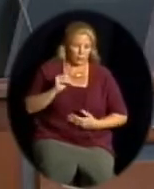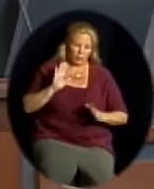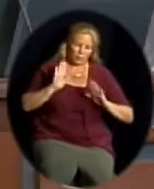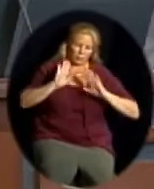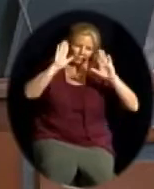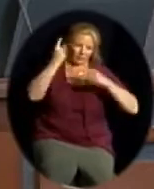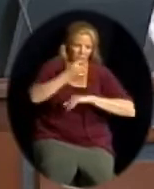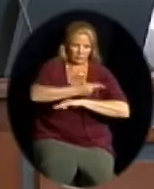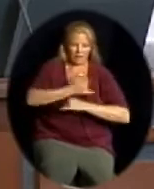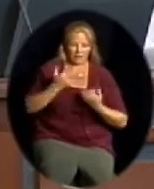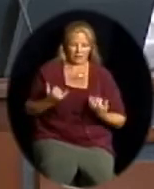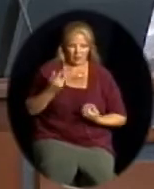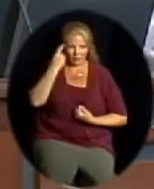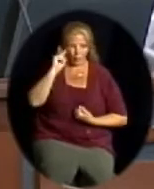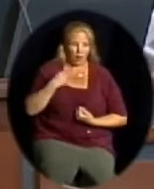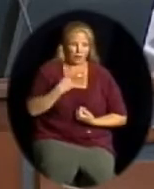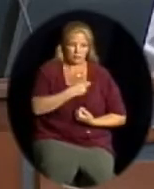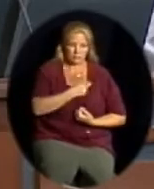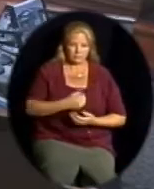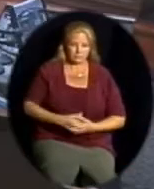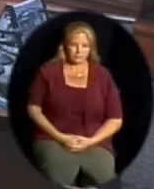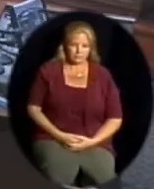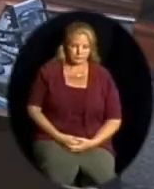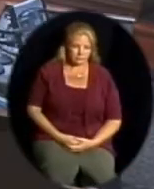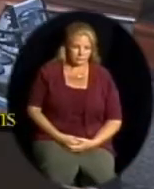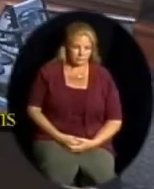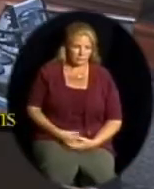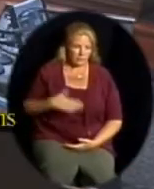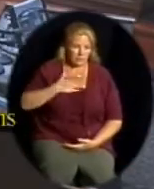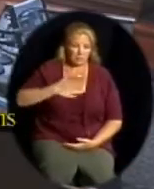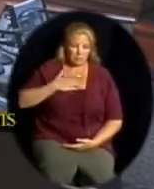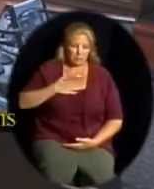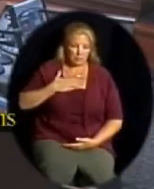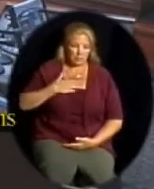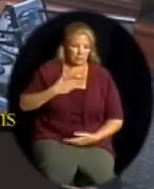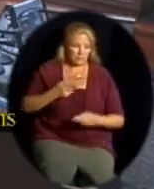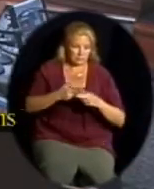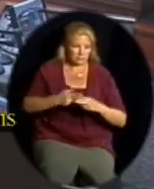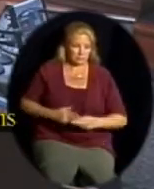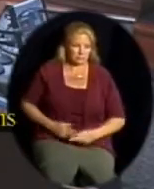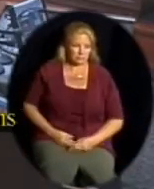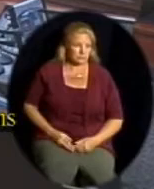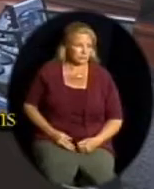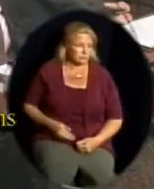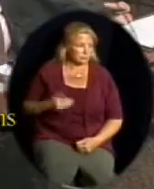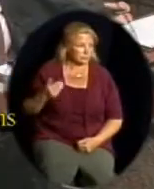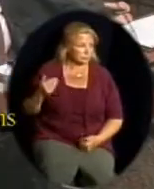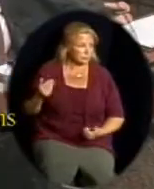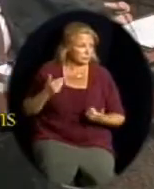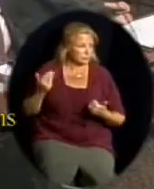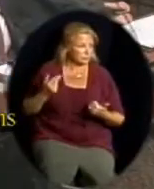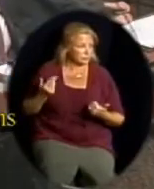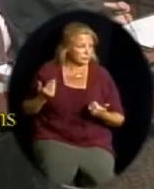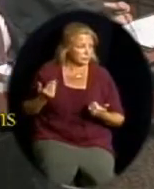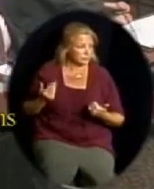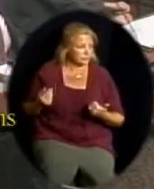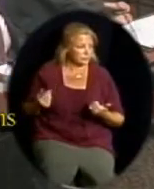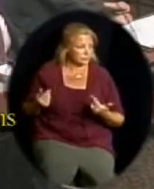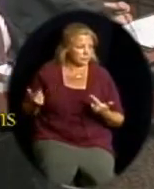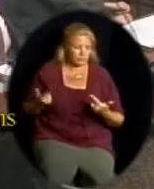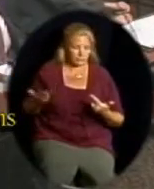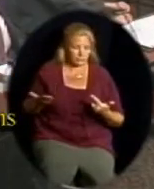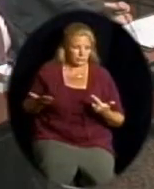District. Mrs. Carpenter, will you please call the roll? Ms. Ashley? Here. Mr. Churchman?